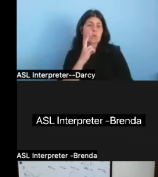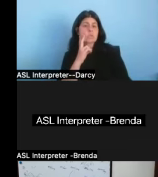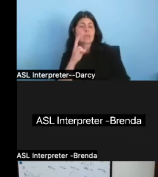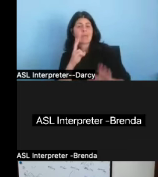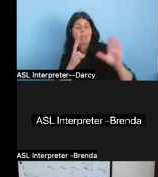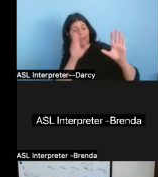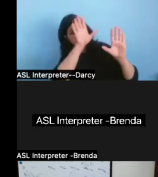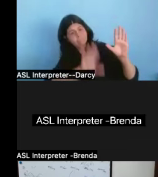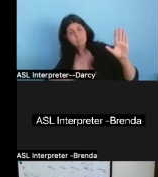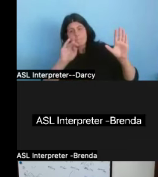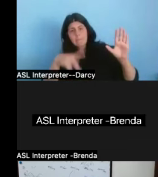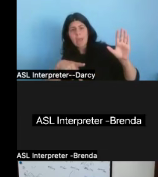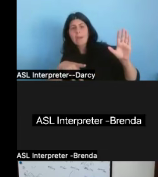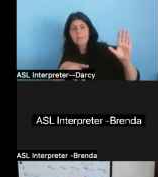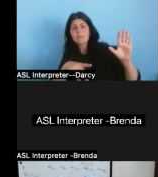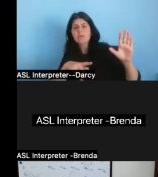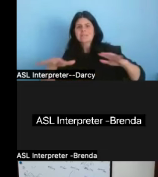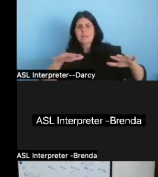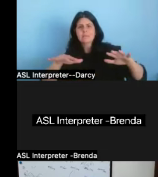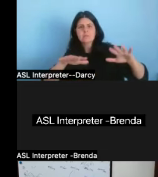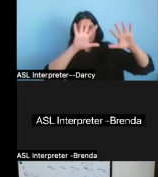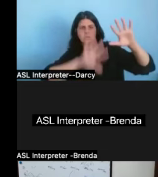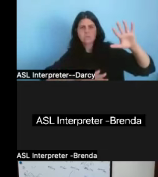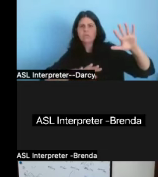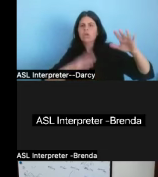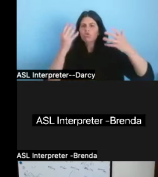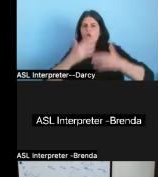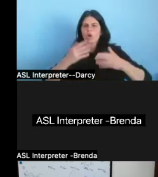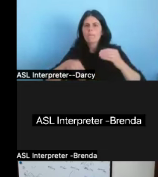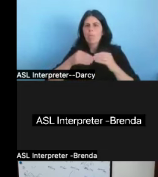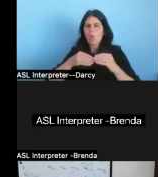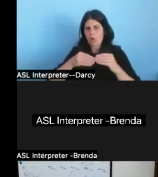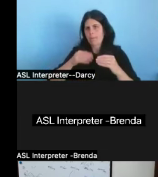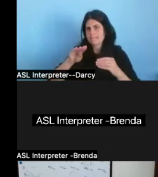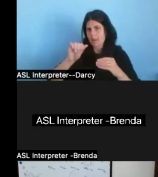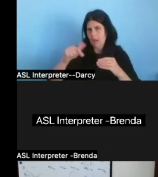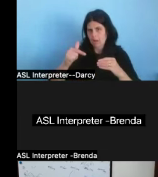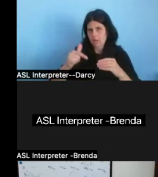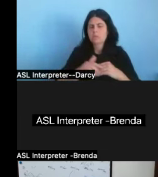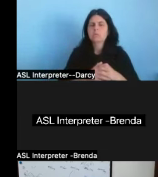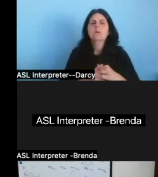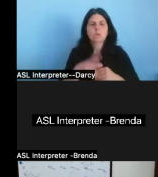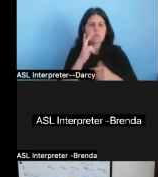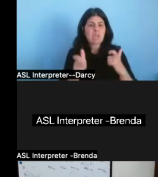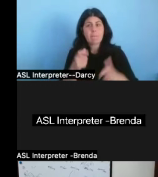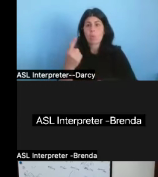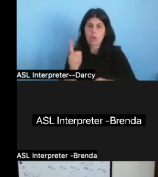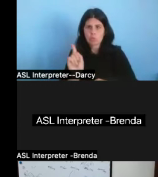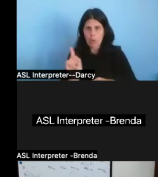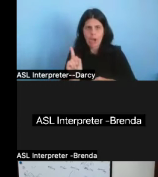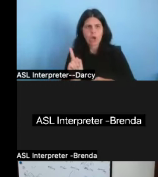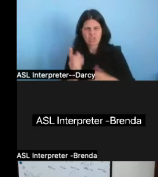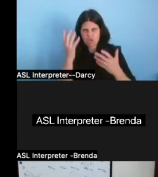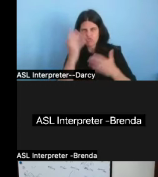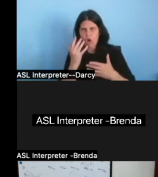distribution of the seismicity. So the darker colors are higher magnitudes. So you can kind of see where those big ones happened.